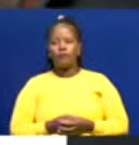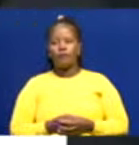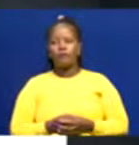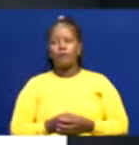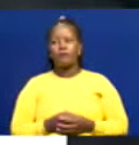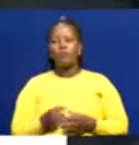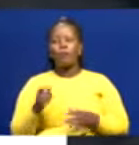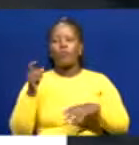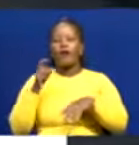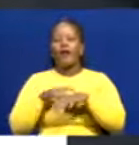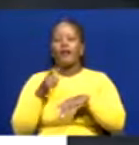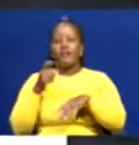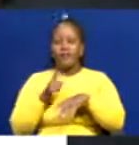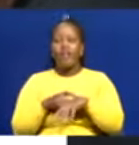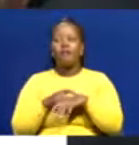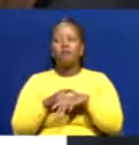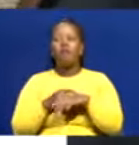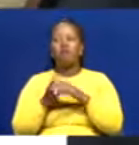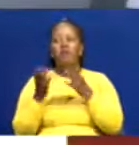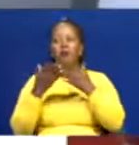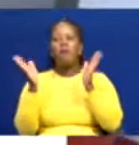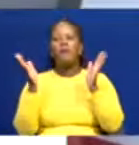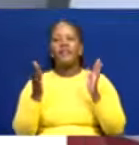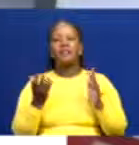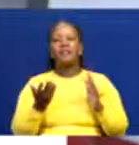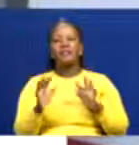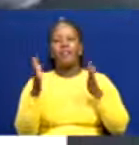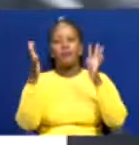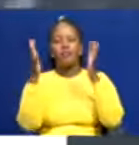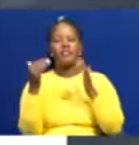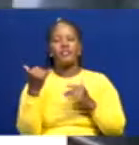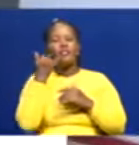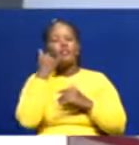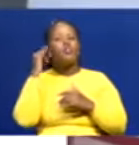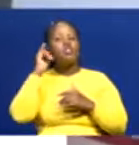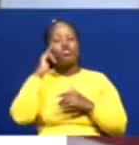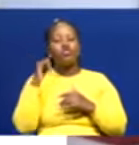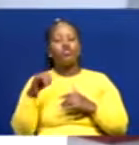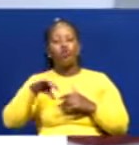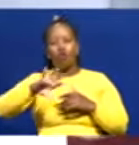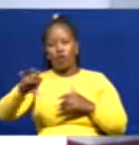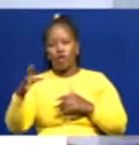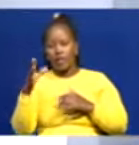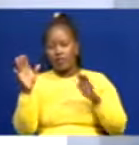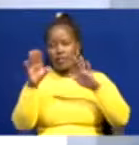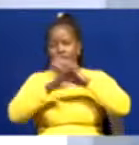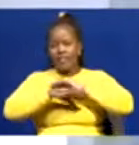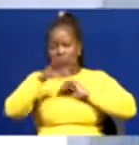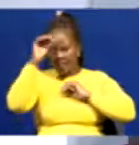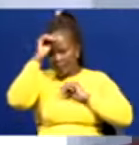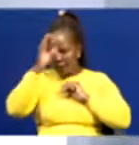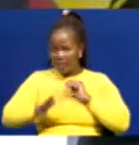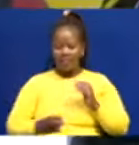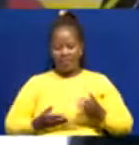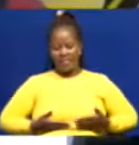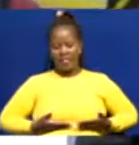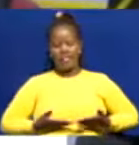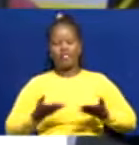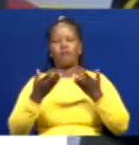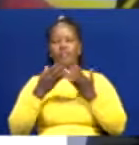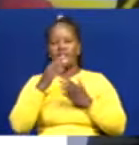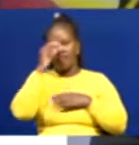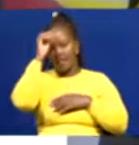Speaking during the facility's unveiling ceremony, Isiolo County Deputy Governor Dr. James Luwasa expressed the county